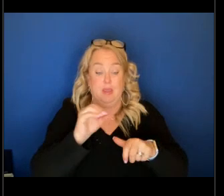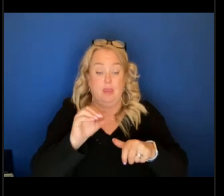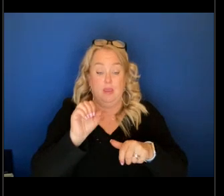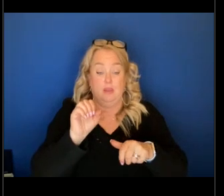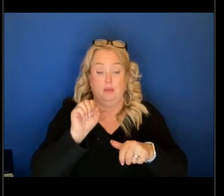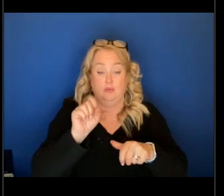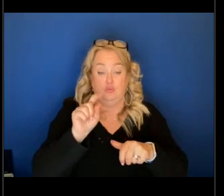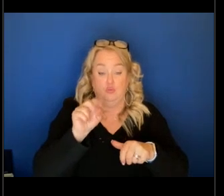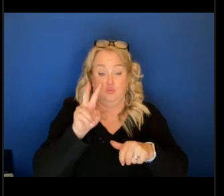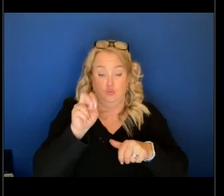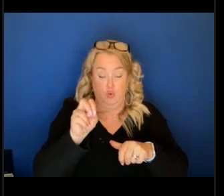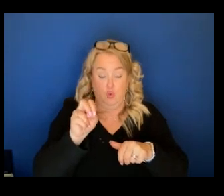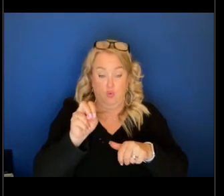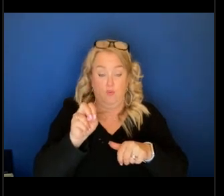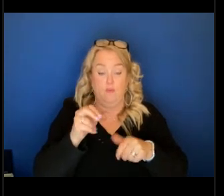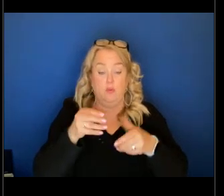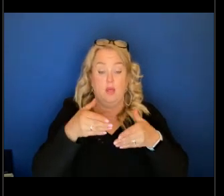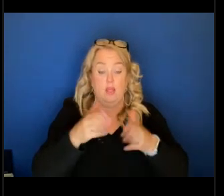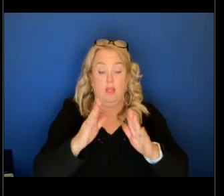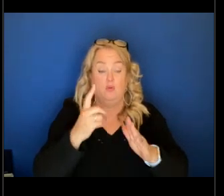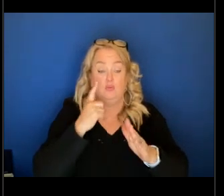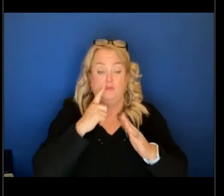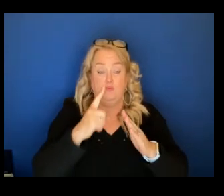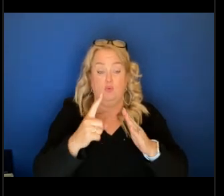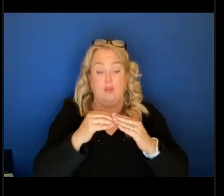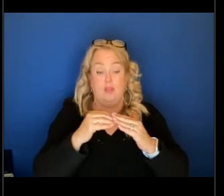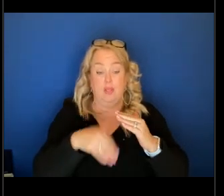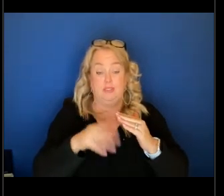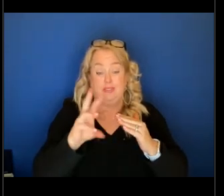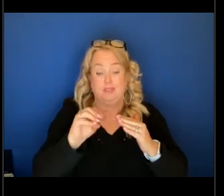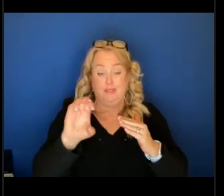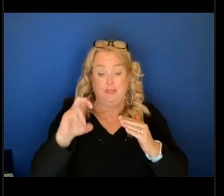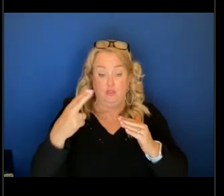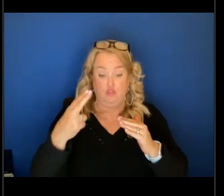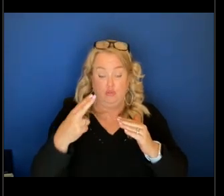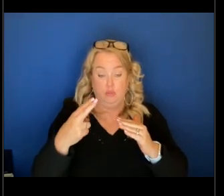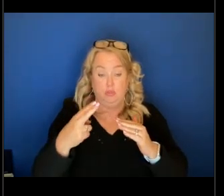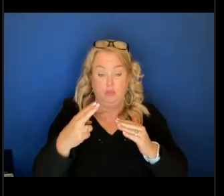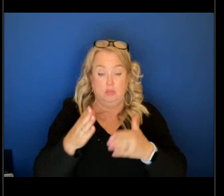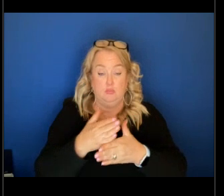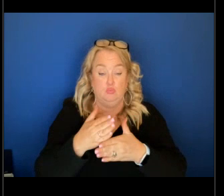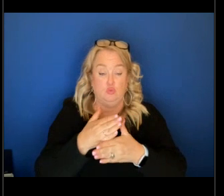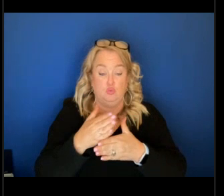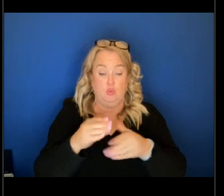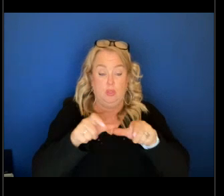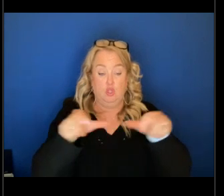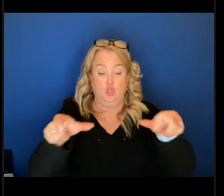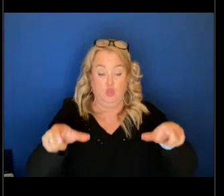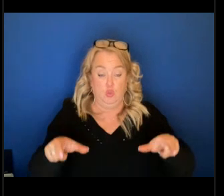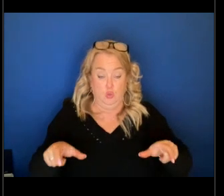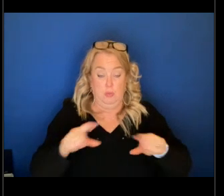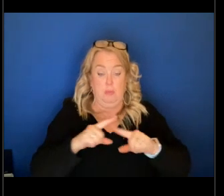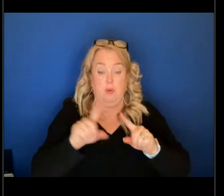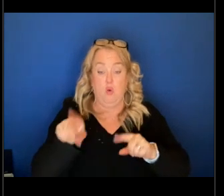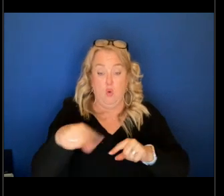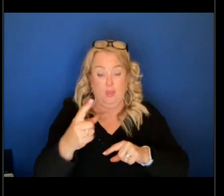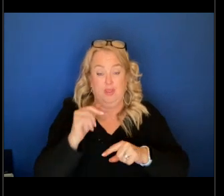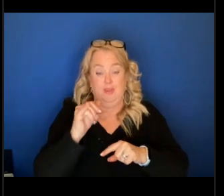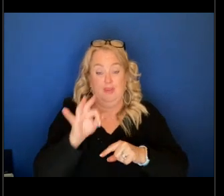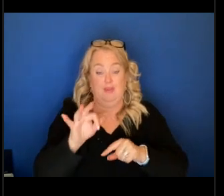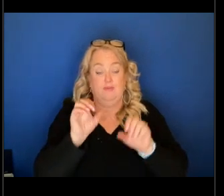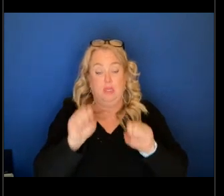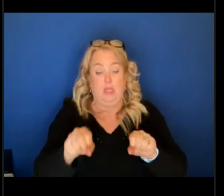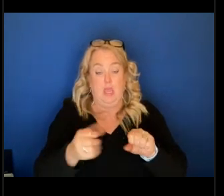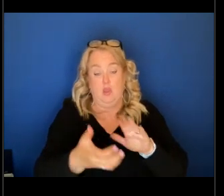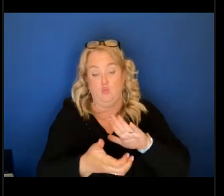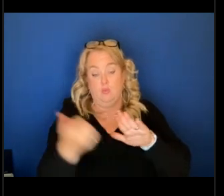of the U to have less than 60 inches between the legs of the U only when removable